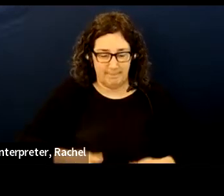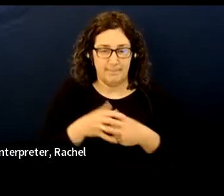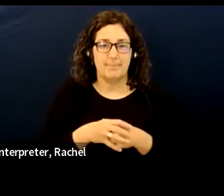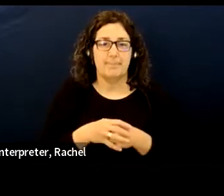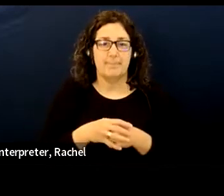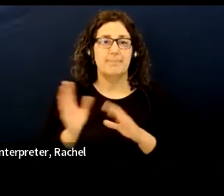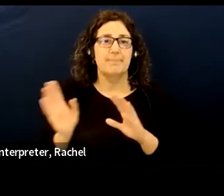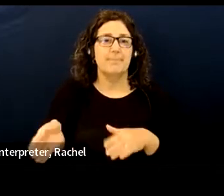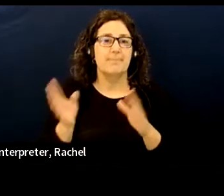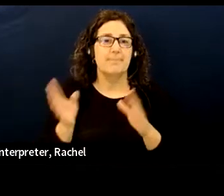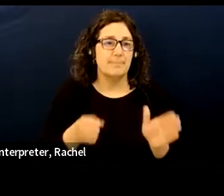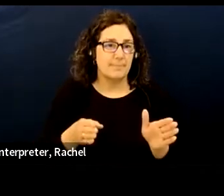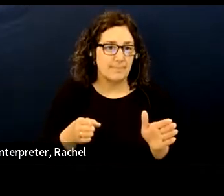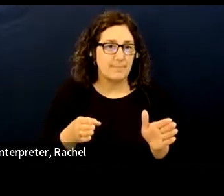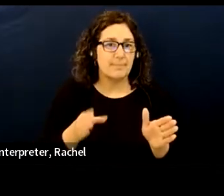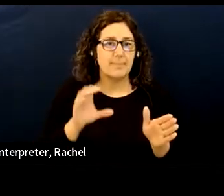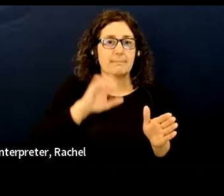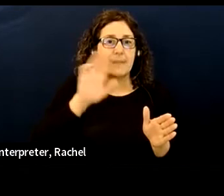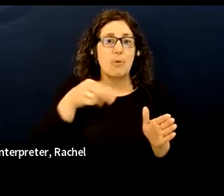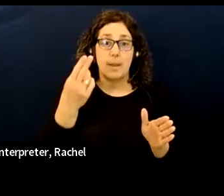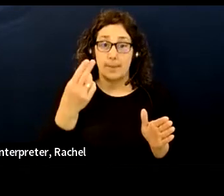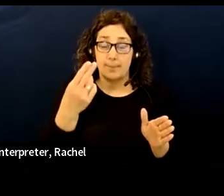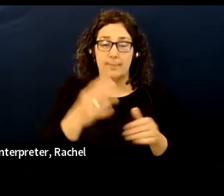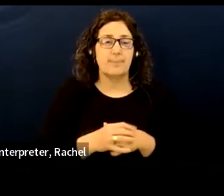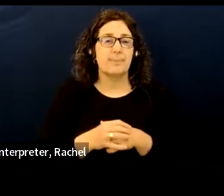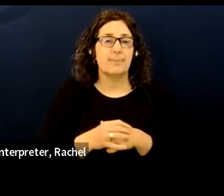Thank you. And we'll go over to Sarah.